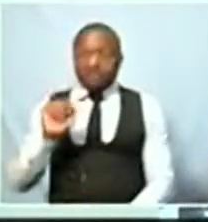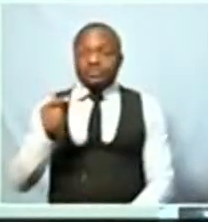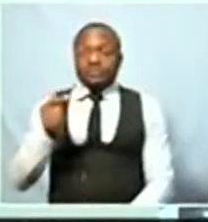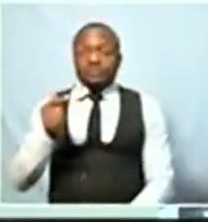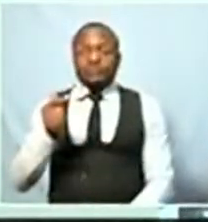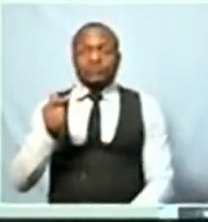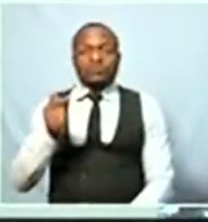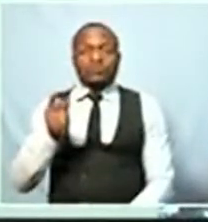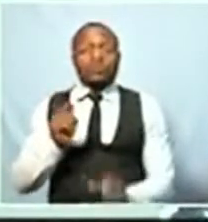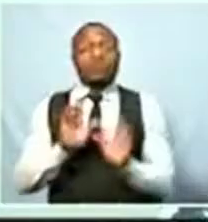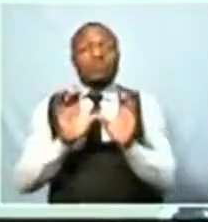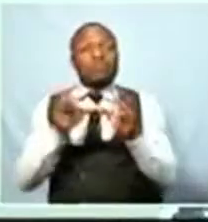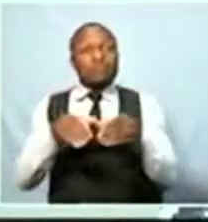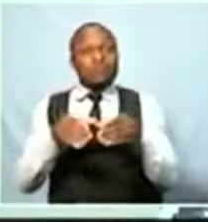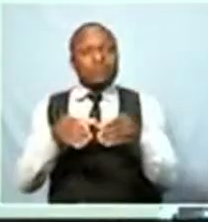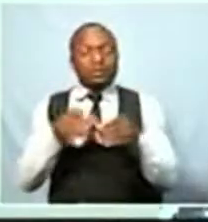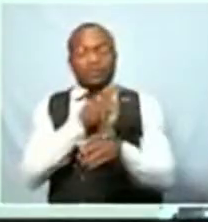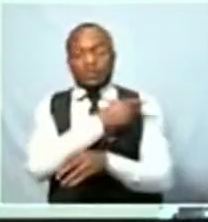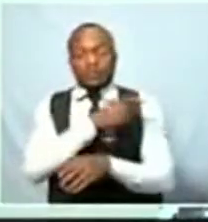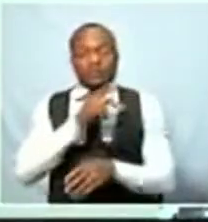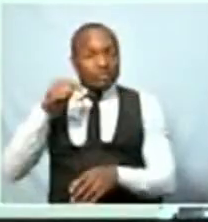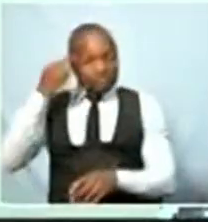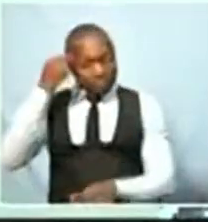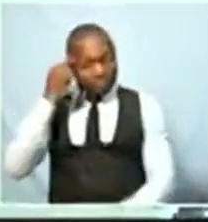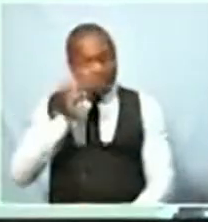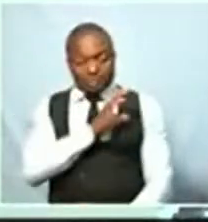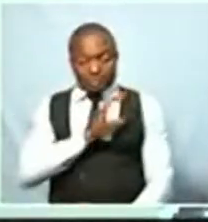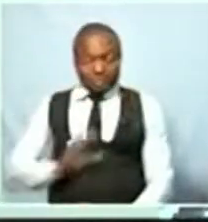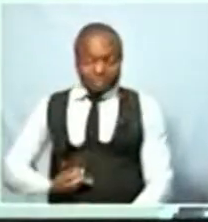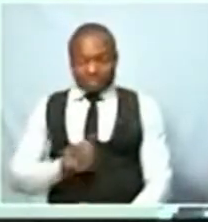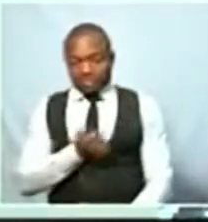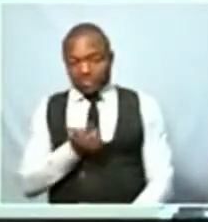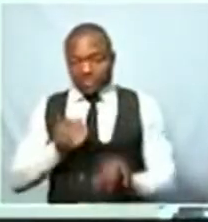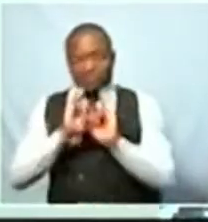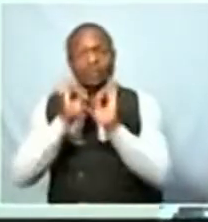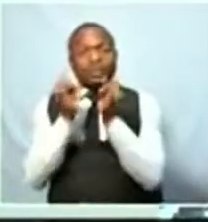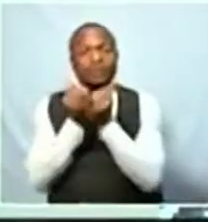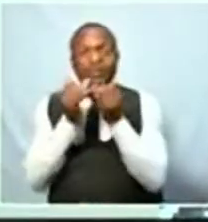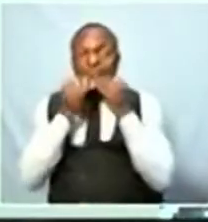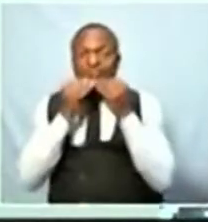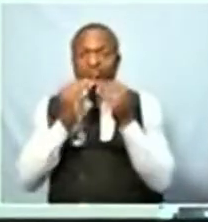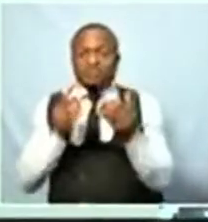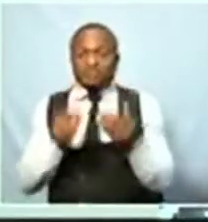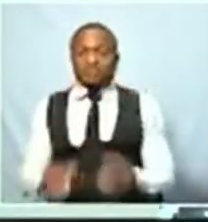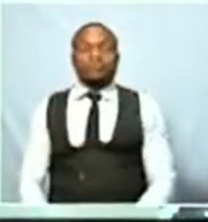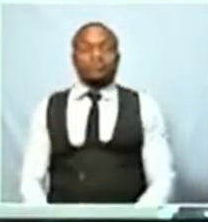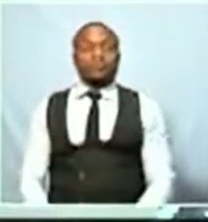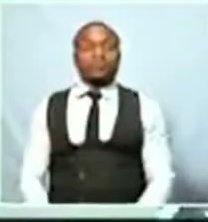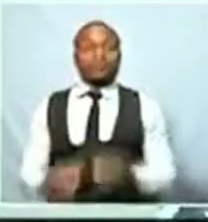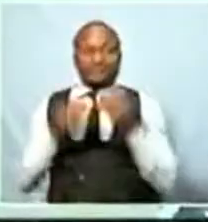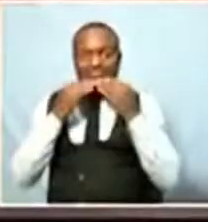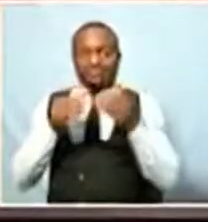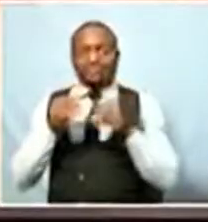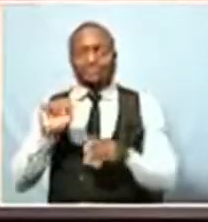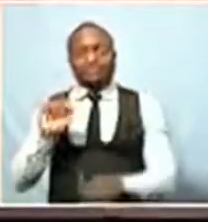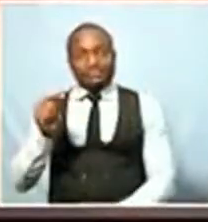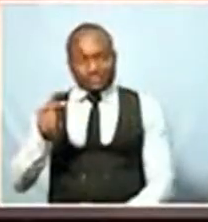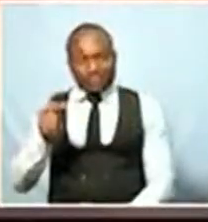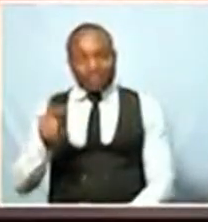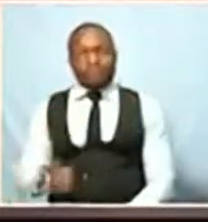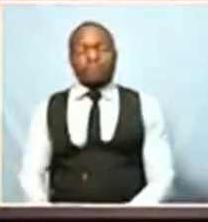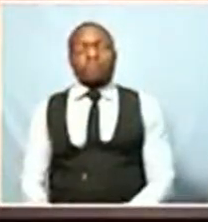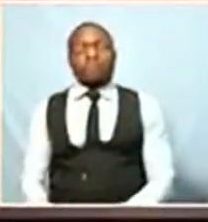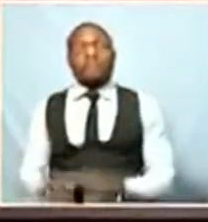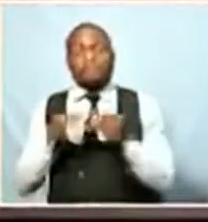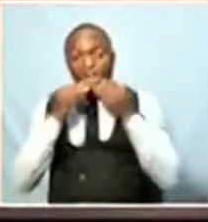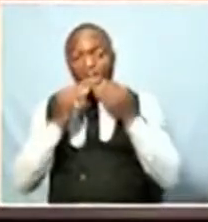Committee on Parastatal Bodies and other institutions. I thank you. Auditor General, we would